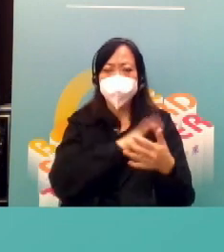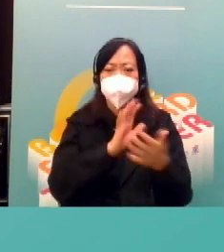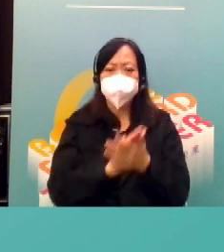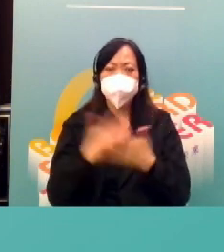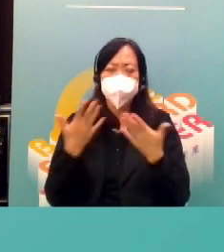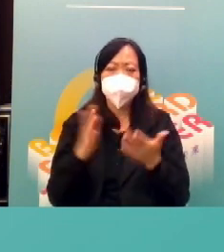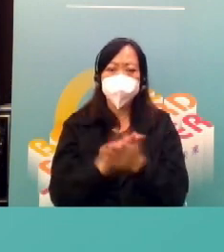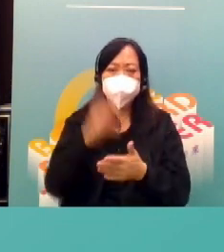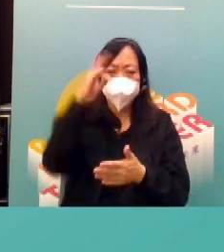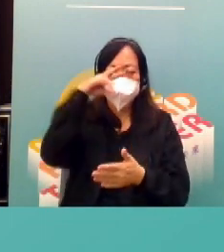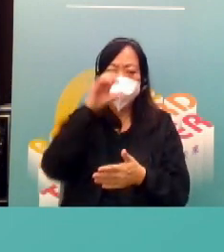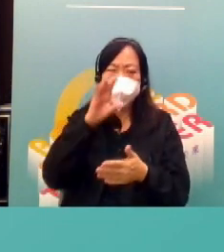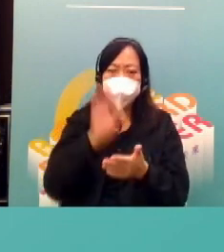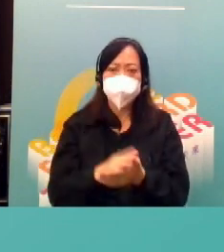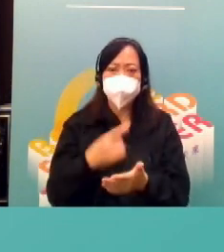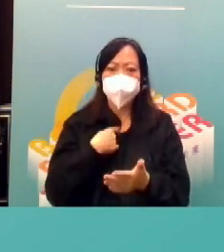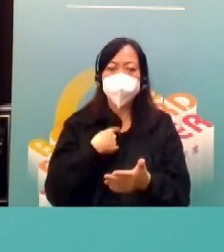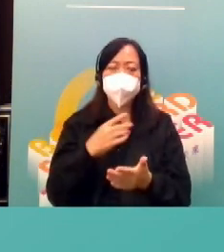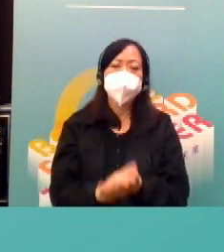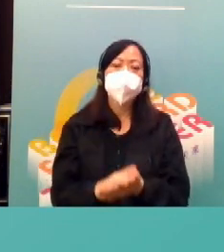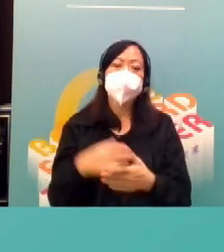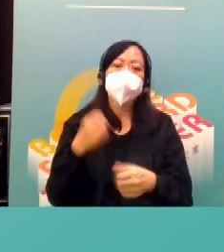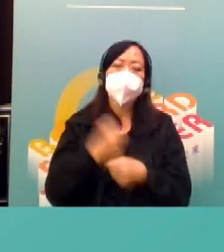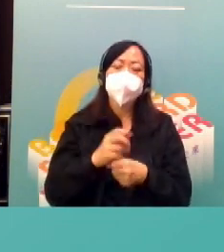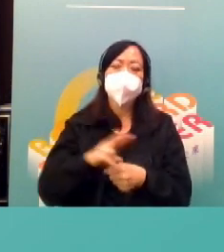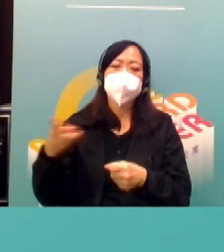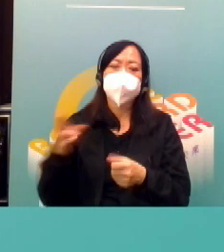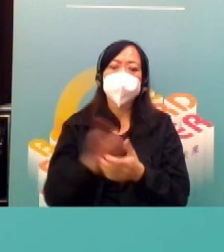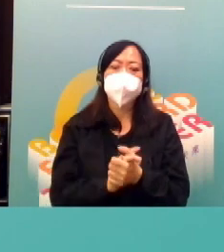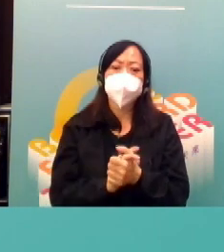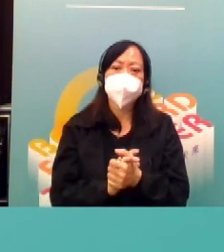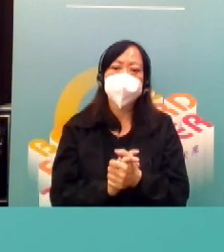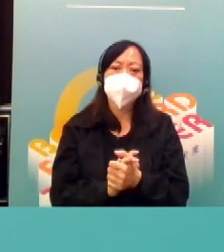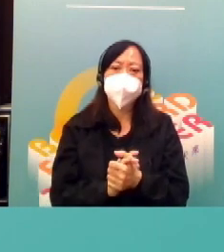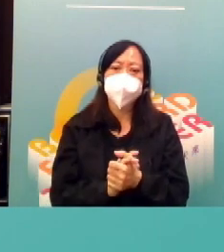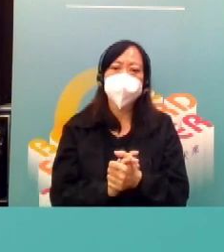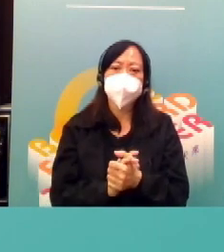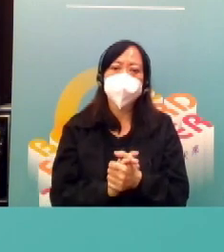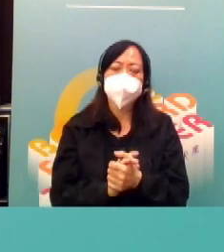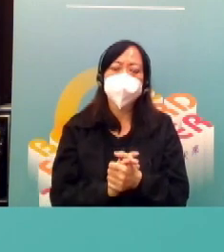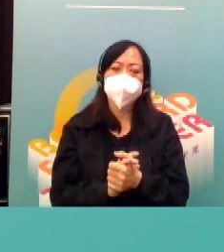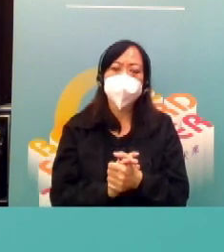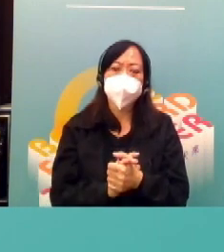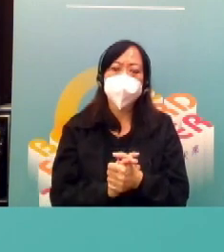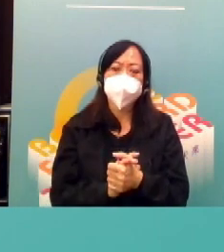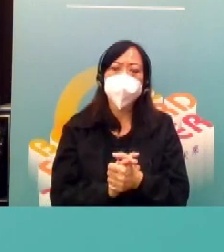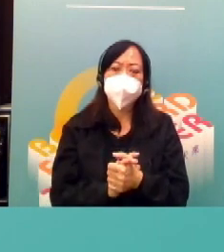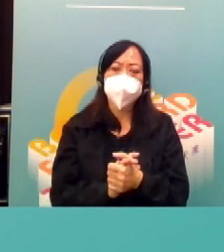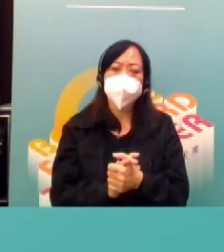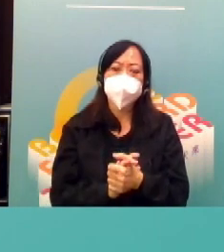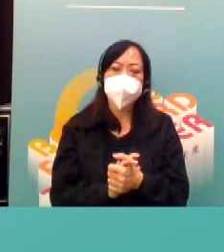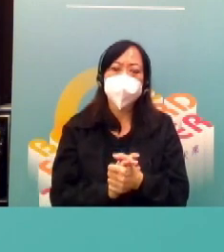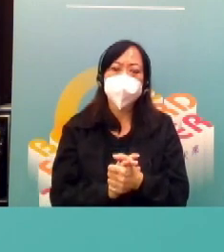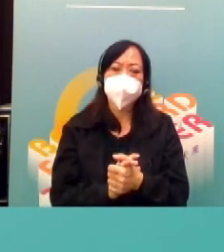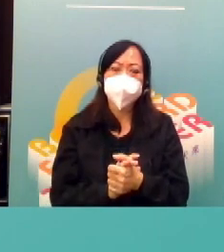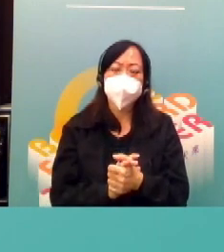to make a bit of more of a change, and we need to be more catalytic. And so we're going to be saying, look, we want to buy more